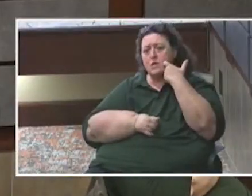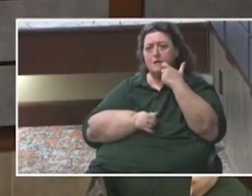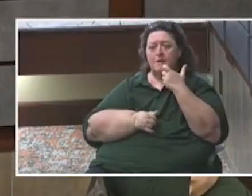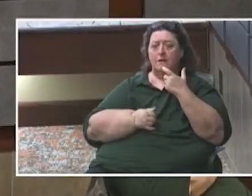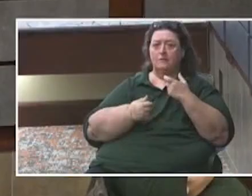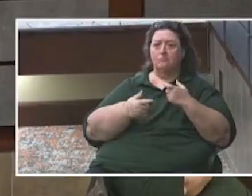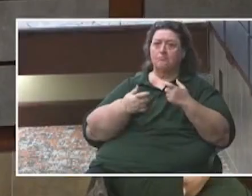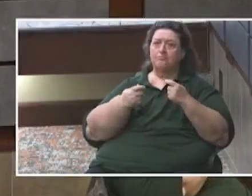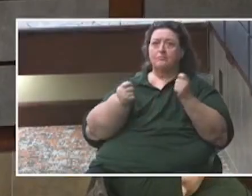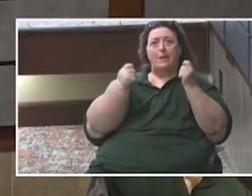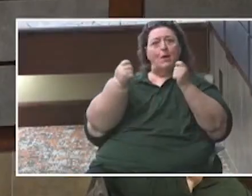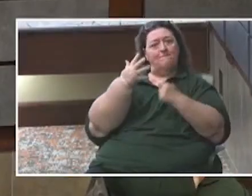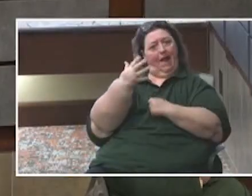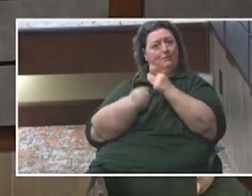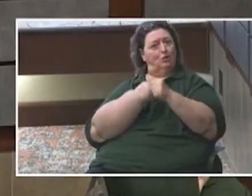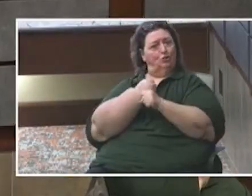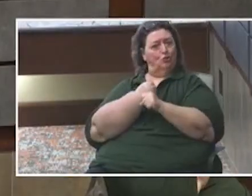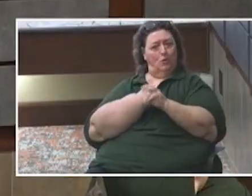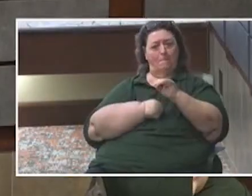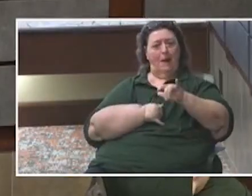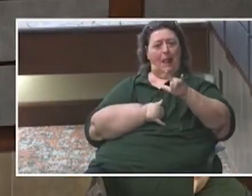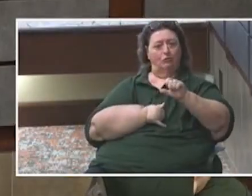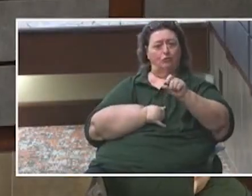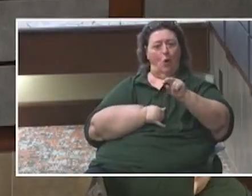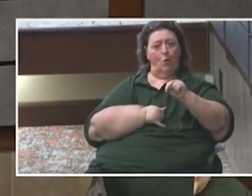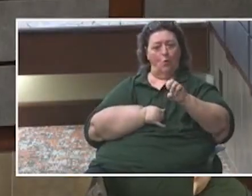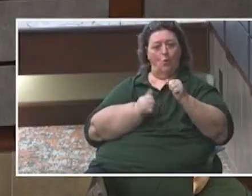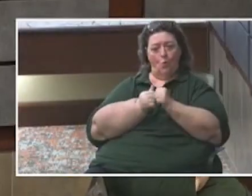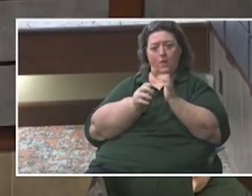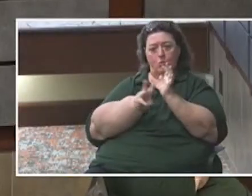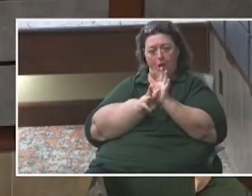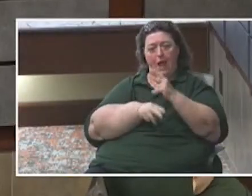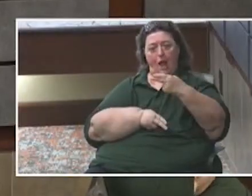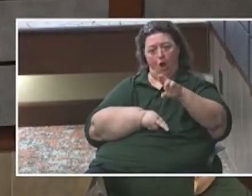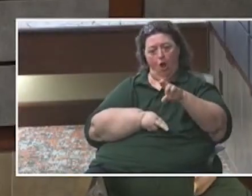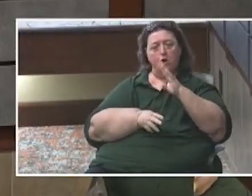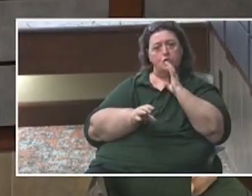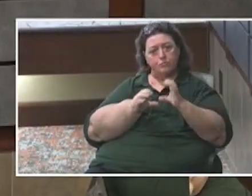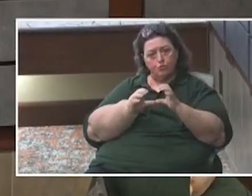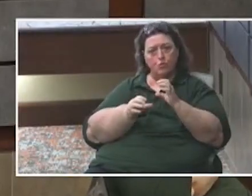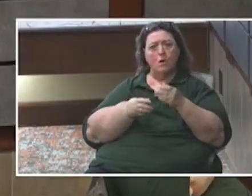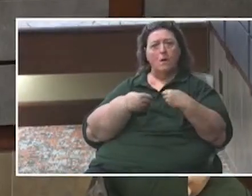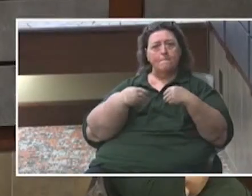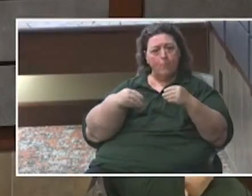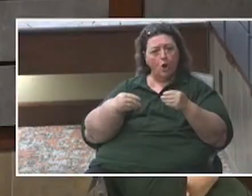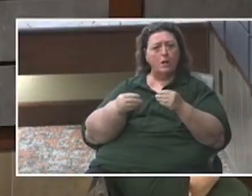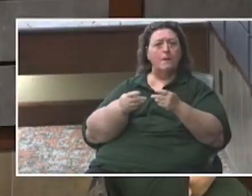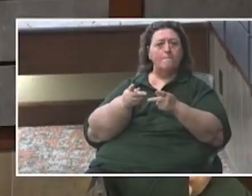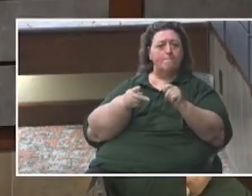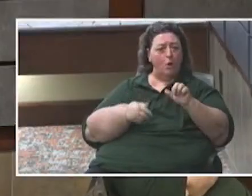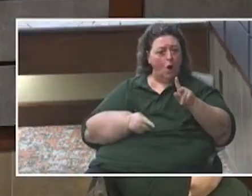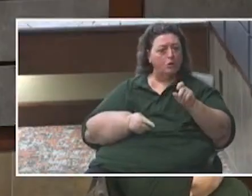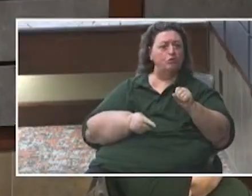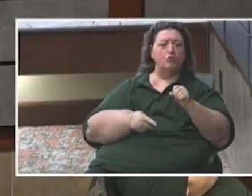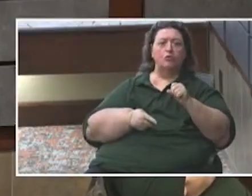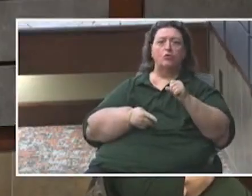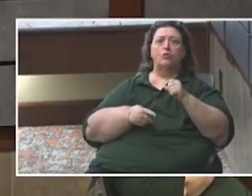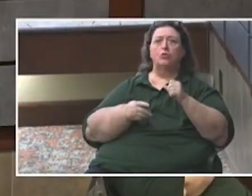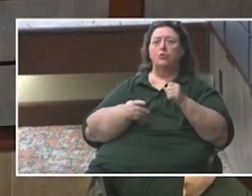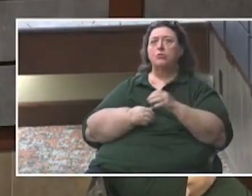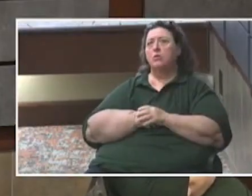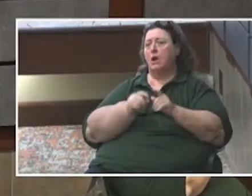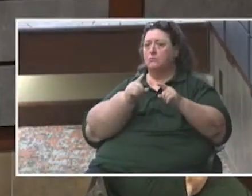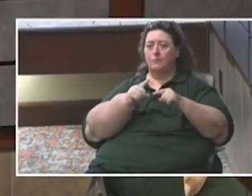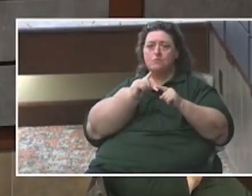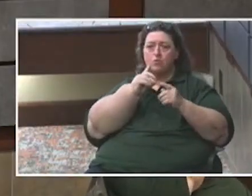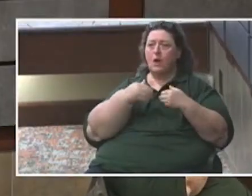5-year incremental milestone with the City of Waco. Our HR, Communications, Marketing, Parks and Recreation, and Public Works team put a phenomenal event